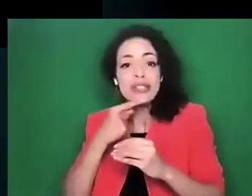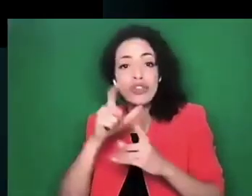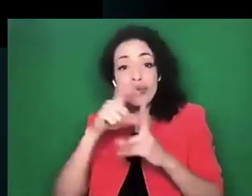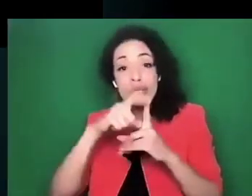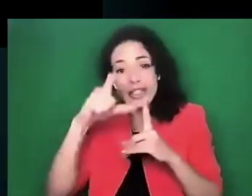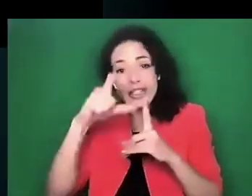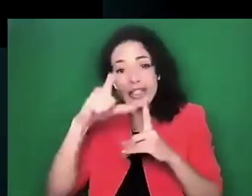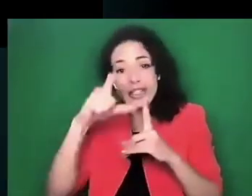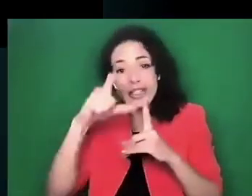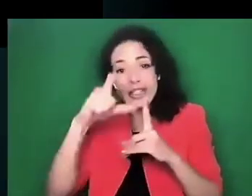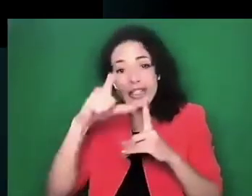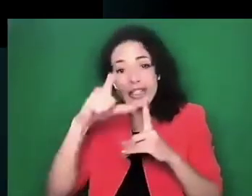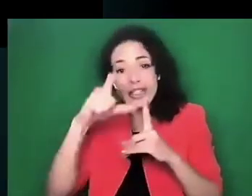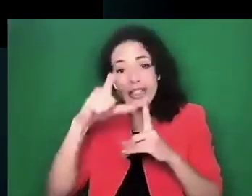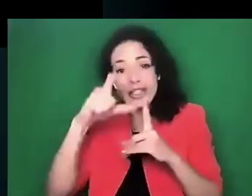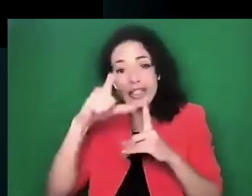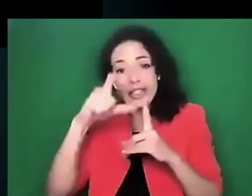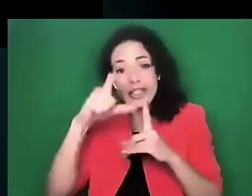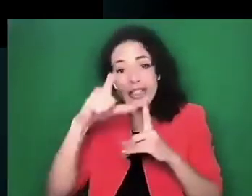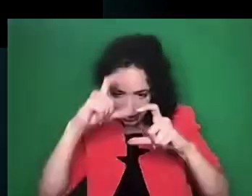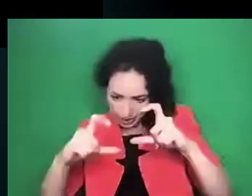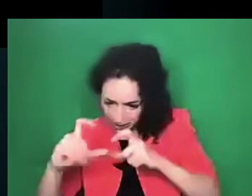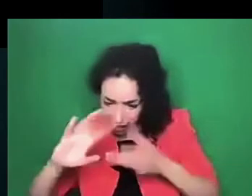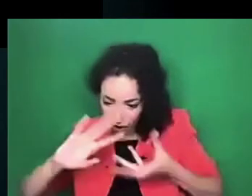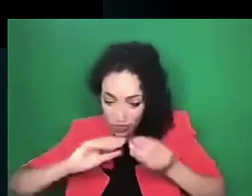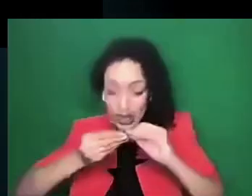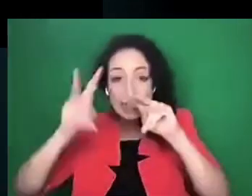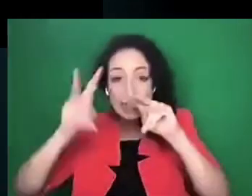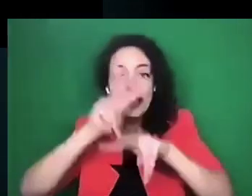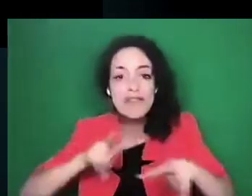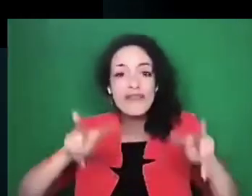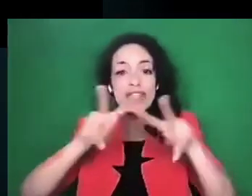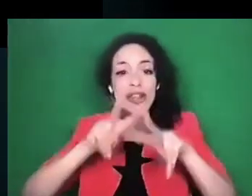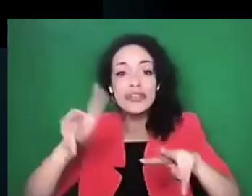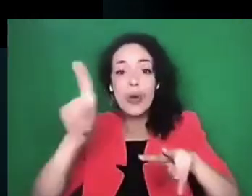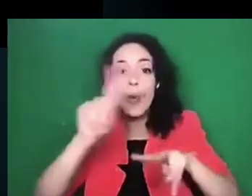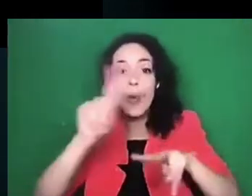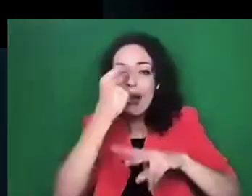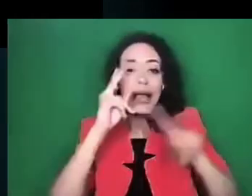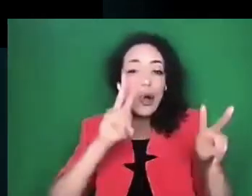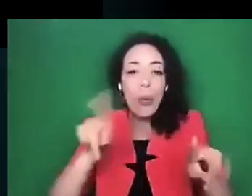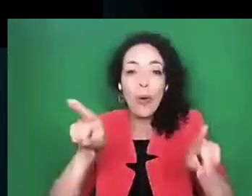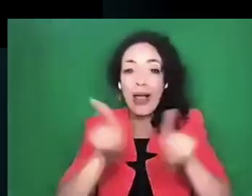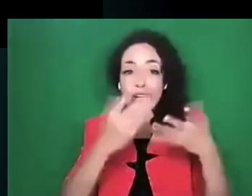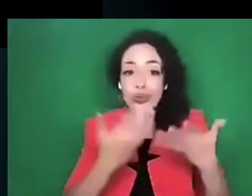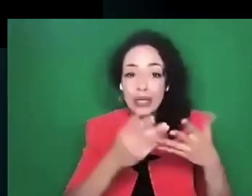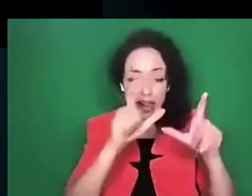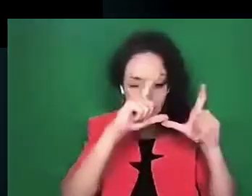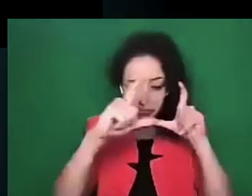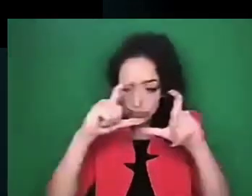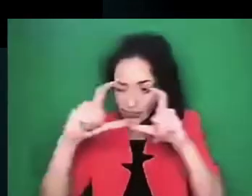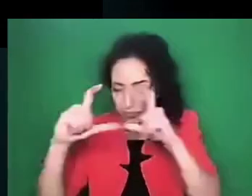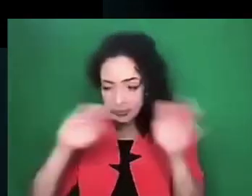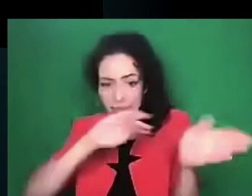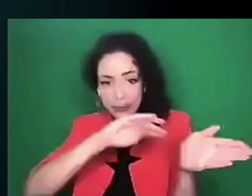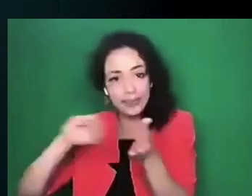turning them into videos of what they could have looked like today. We started investigating the blockchain as a site of both alternative economies,